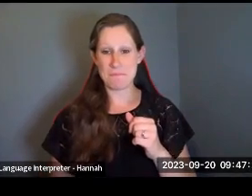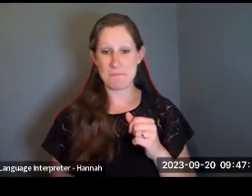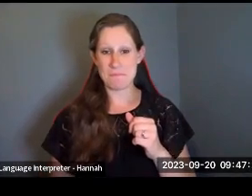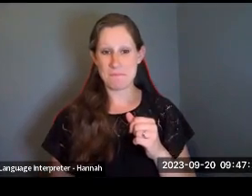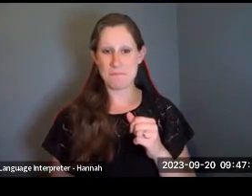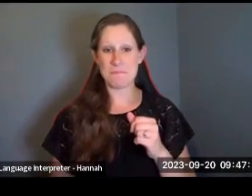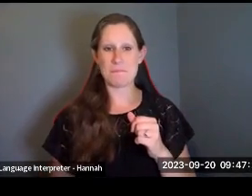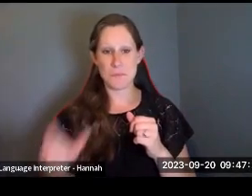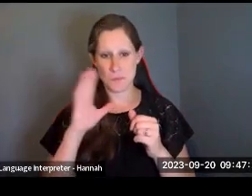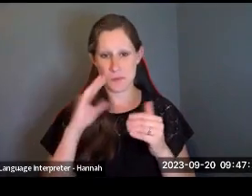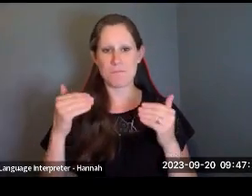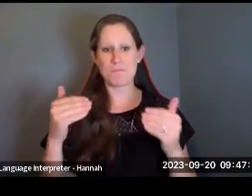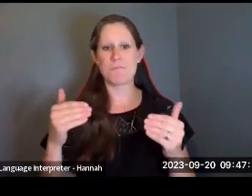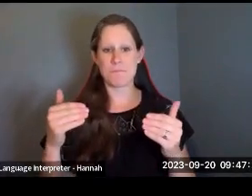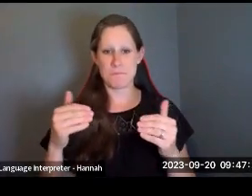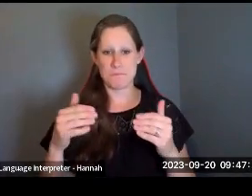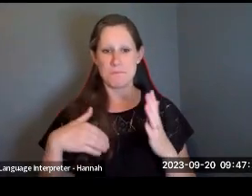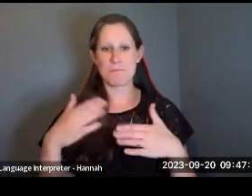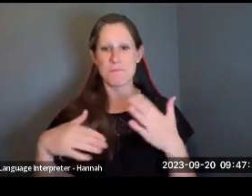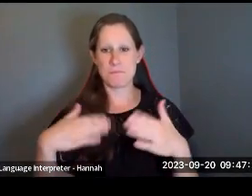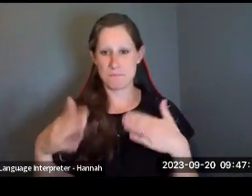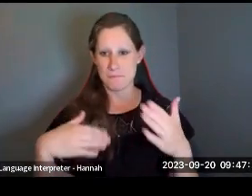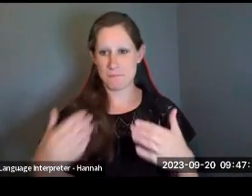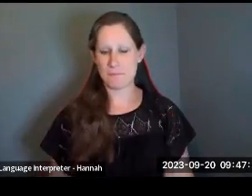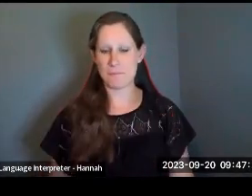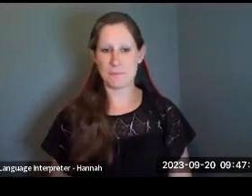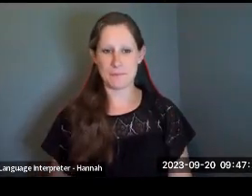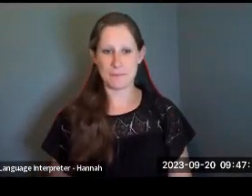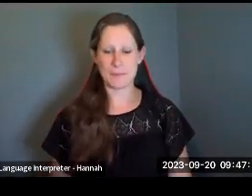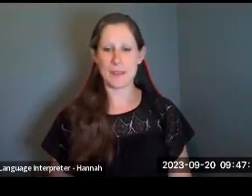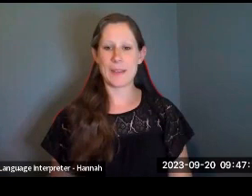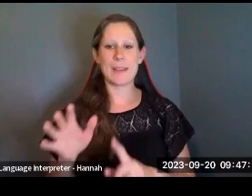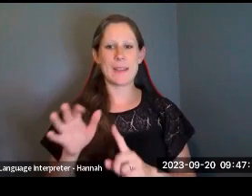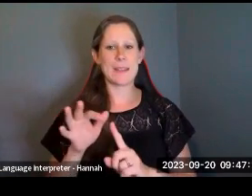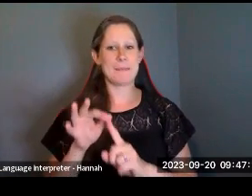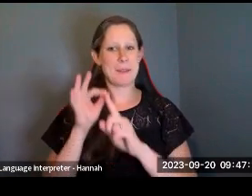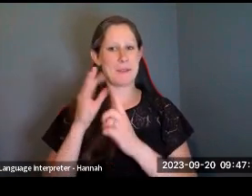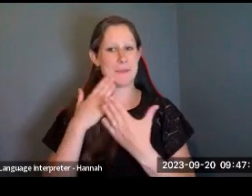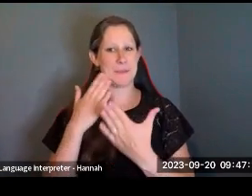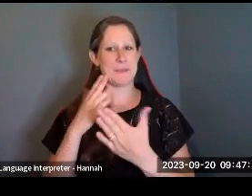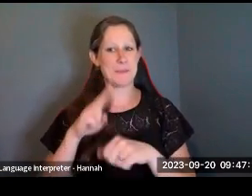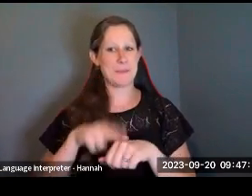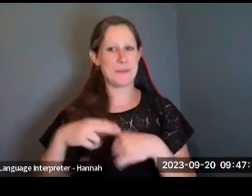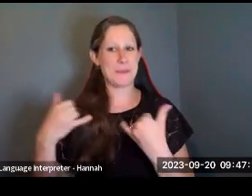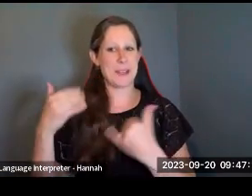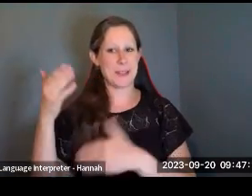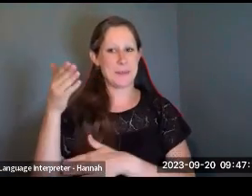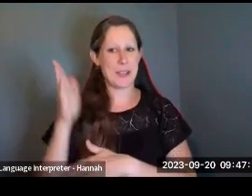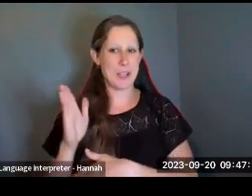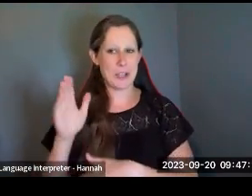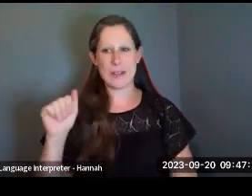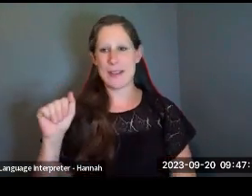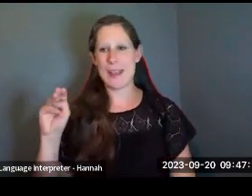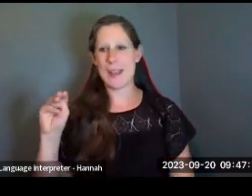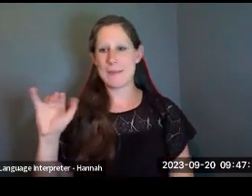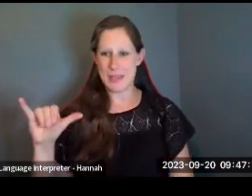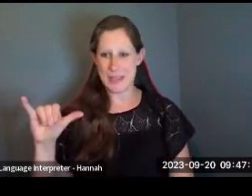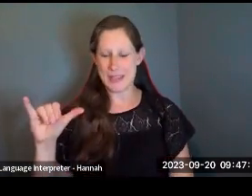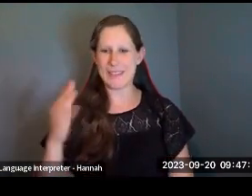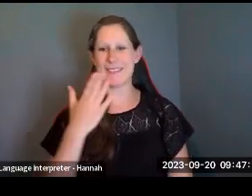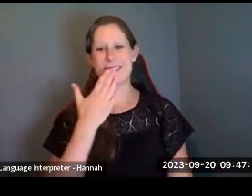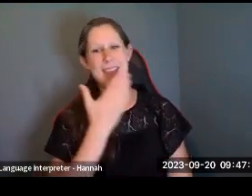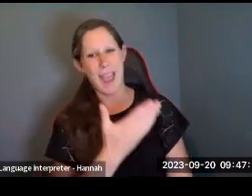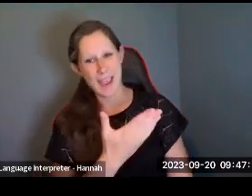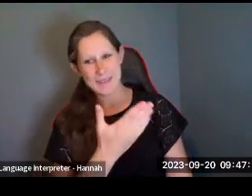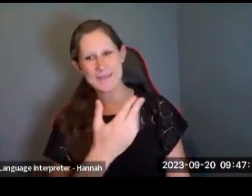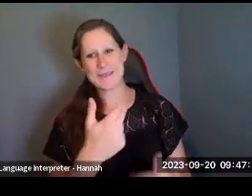move us along. Special thanks, of course, to today's speaker, Amy. We're so glad to have you.